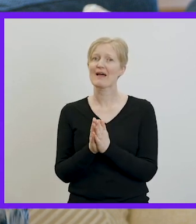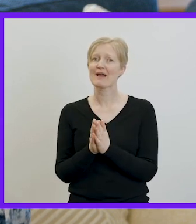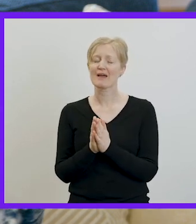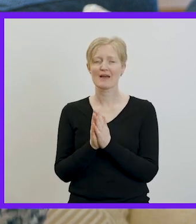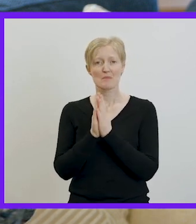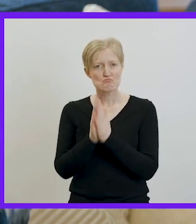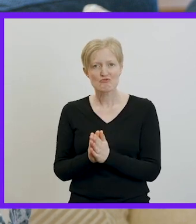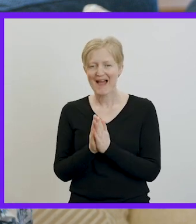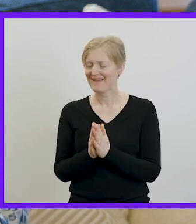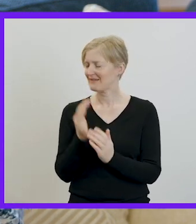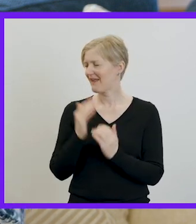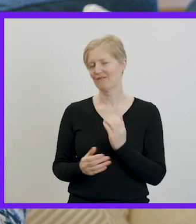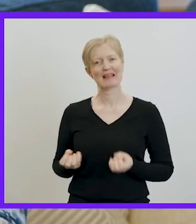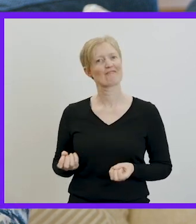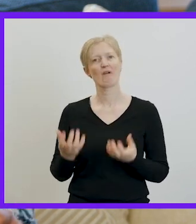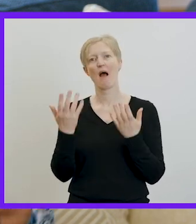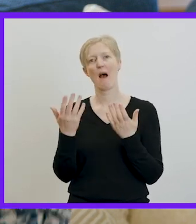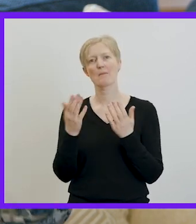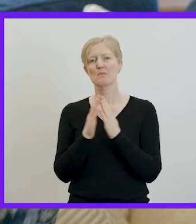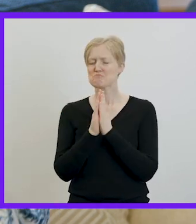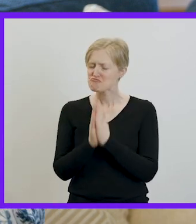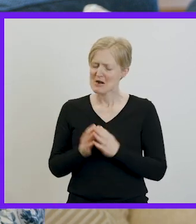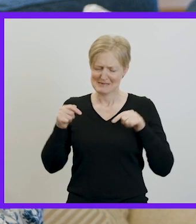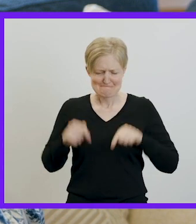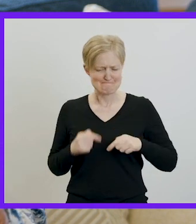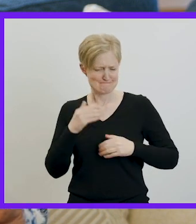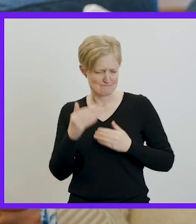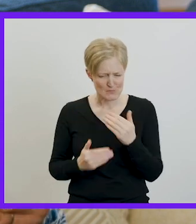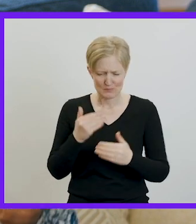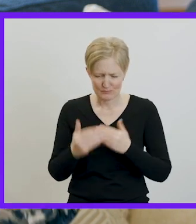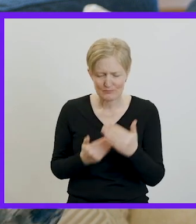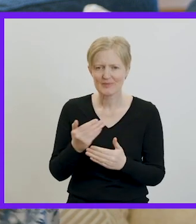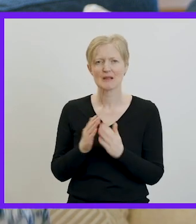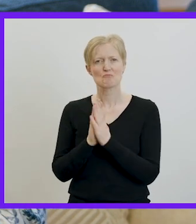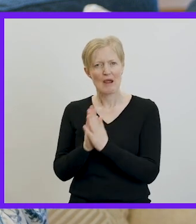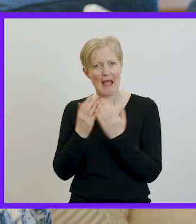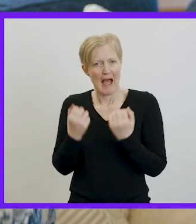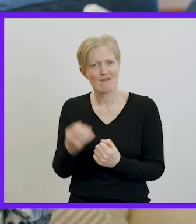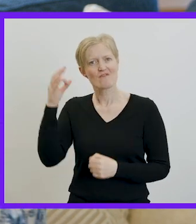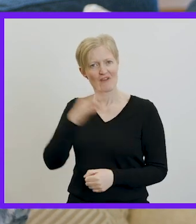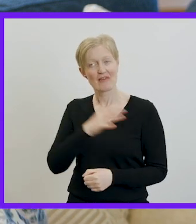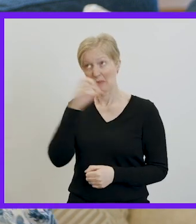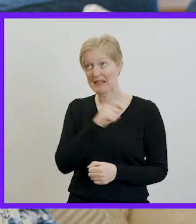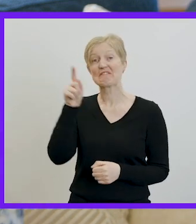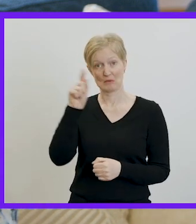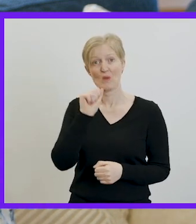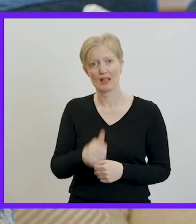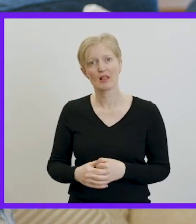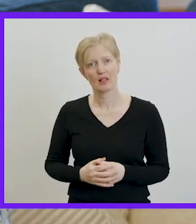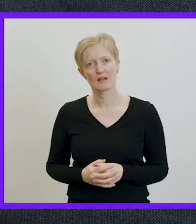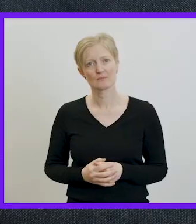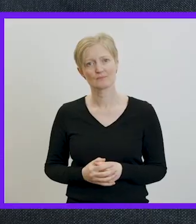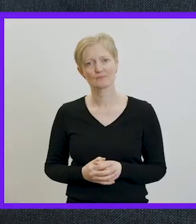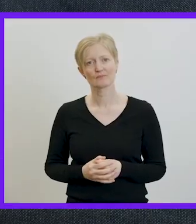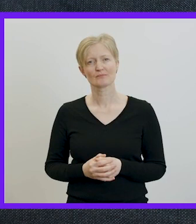to pray and not give up. We need to pray with perseverance. We need to pray with faith and believe that God's going to do